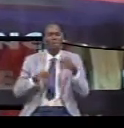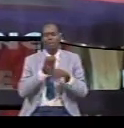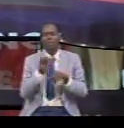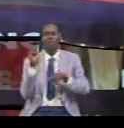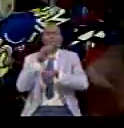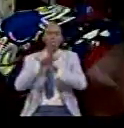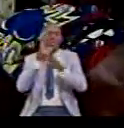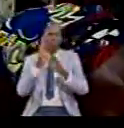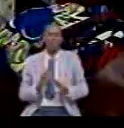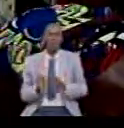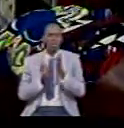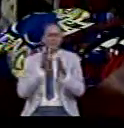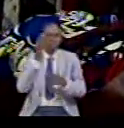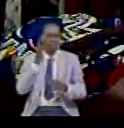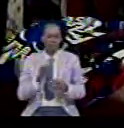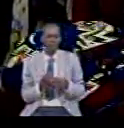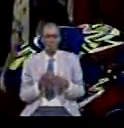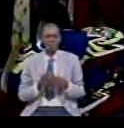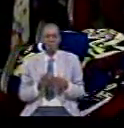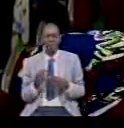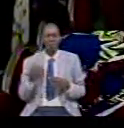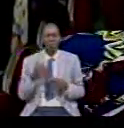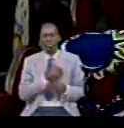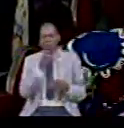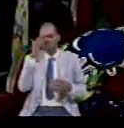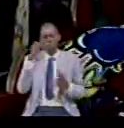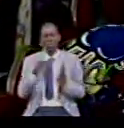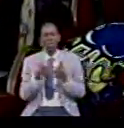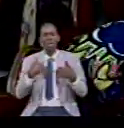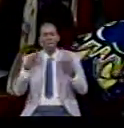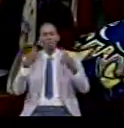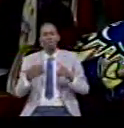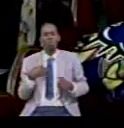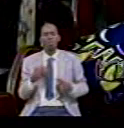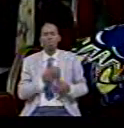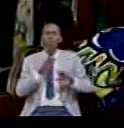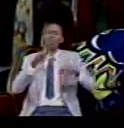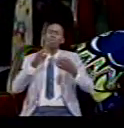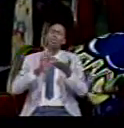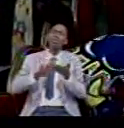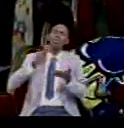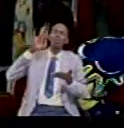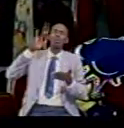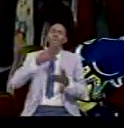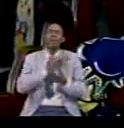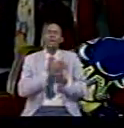in Jesus' name. We know it is done. We give you the glory, and we